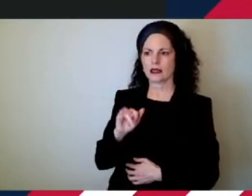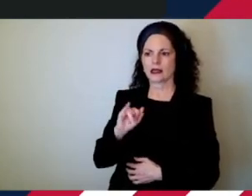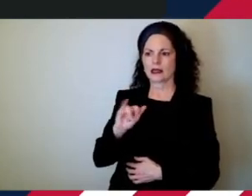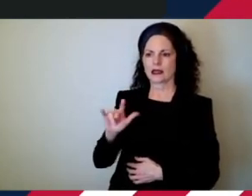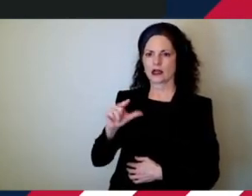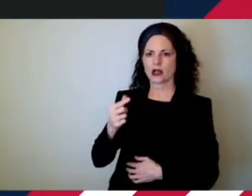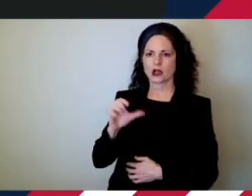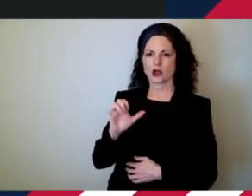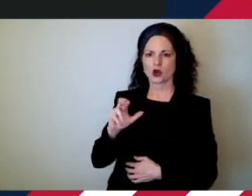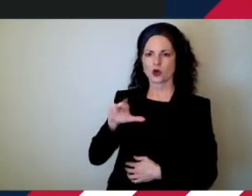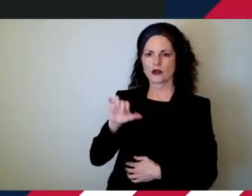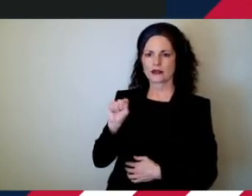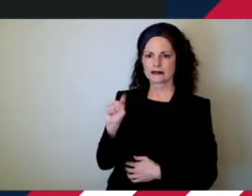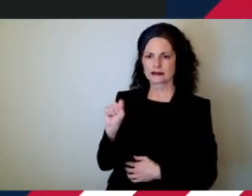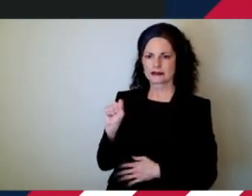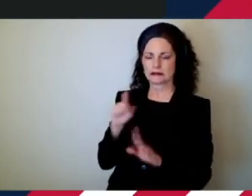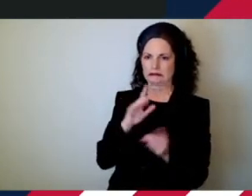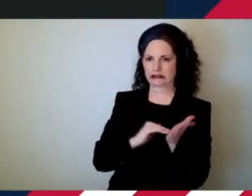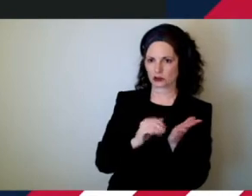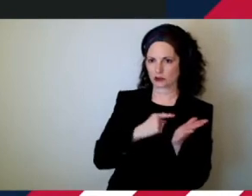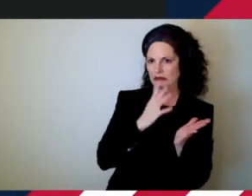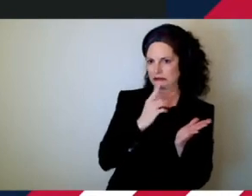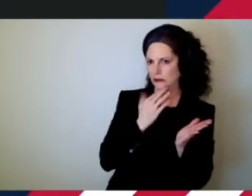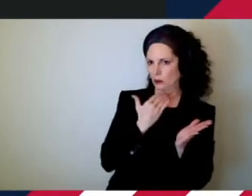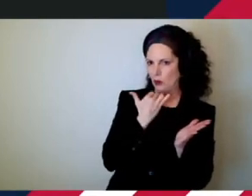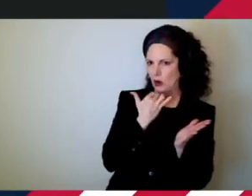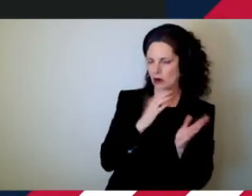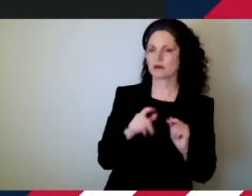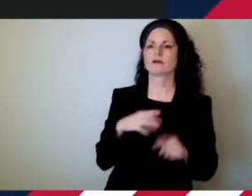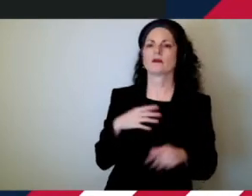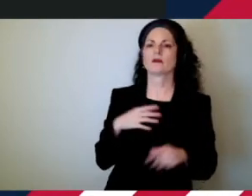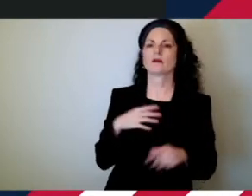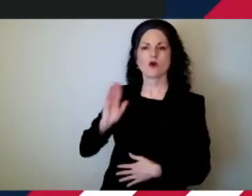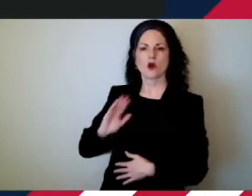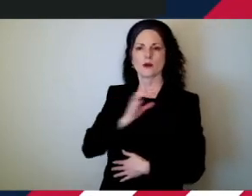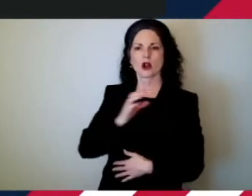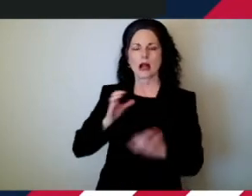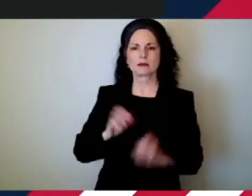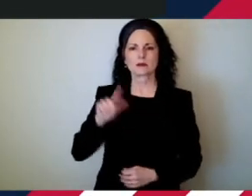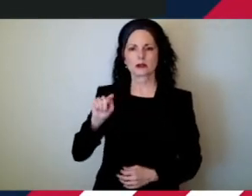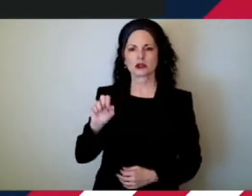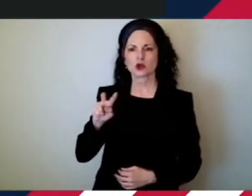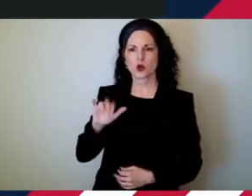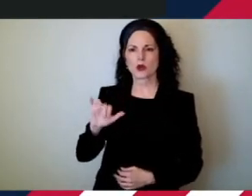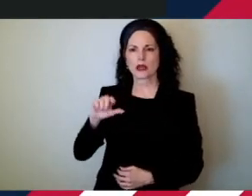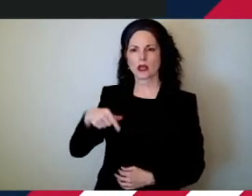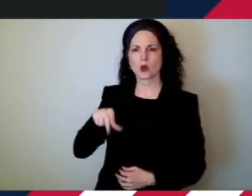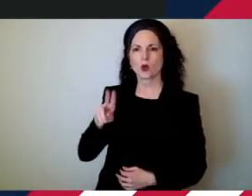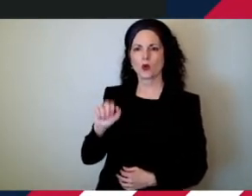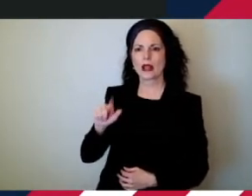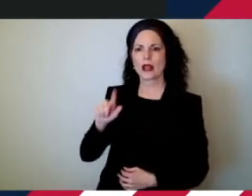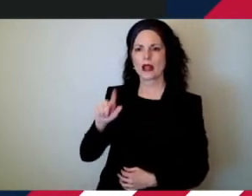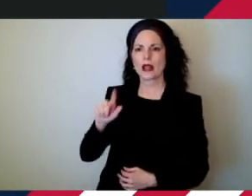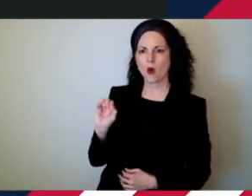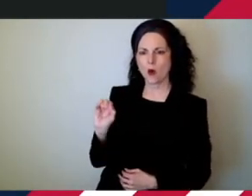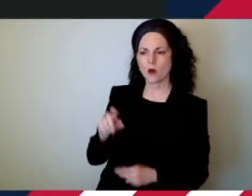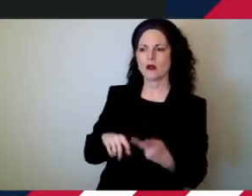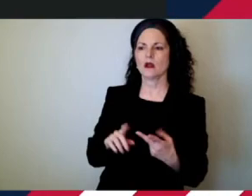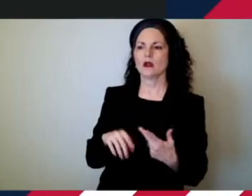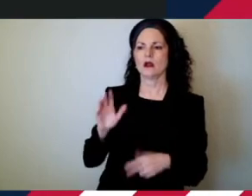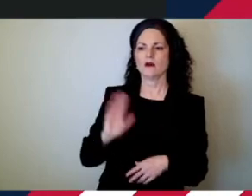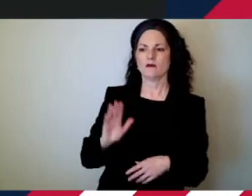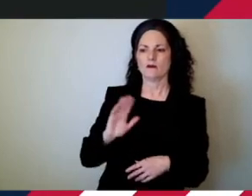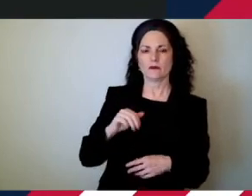Lieutenant Governor, former Congressman Tony Coelho, parliamentarians, Congressman Steny Hoyer,